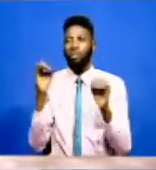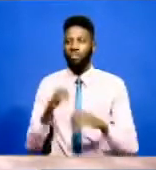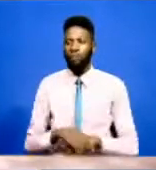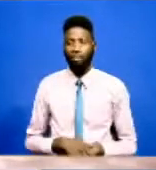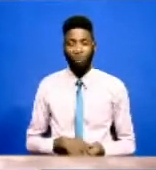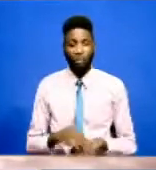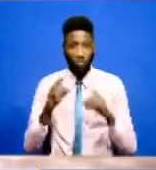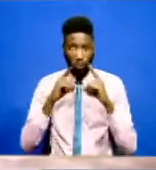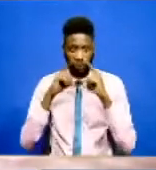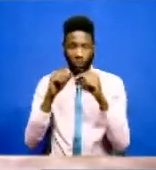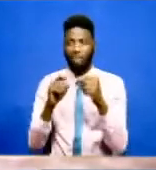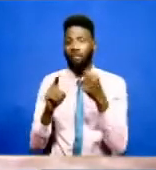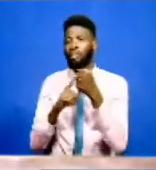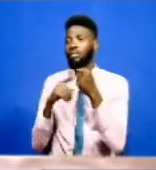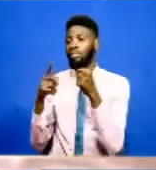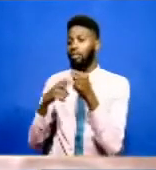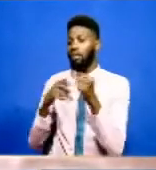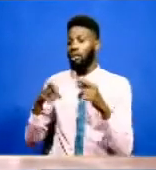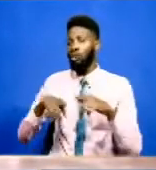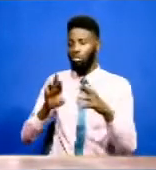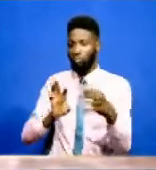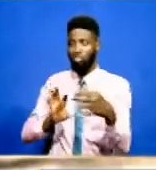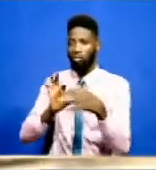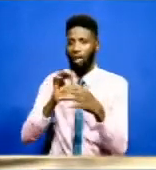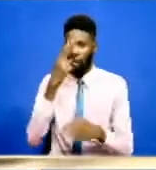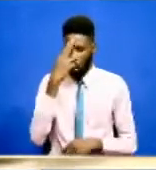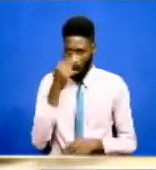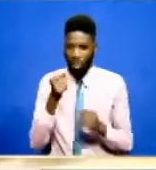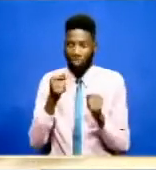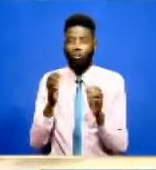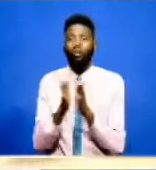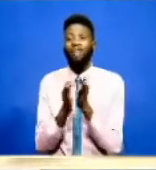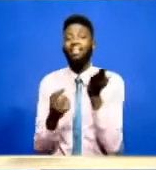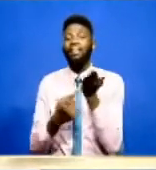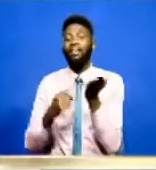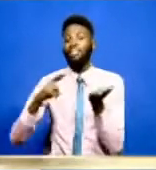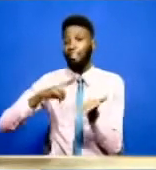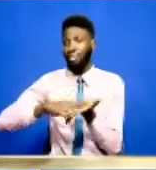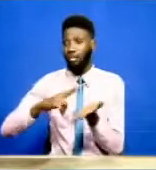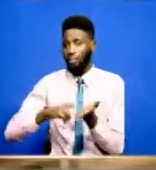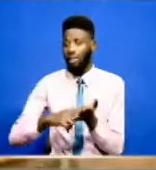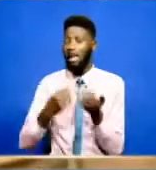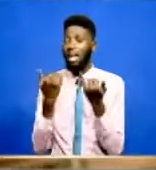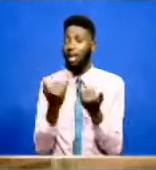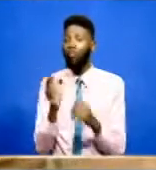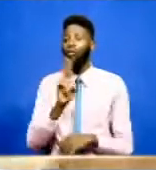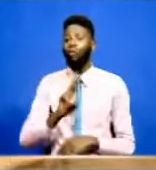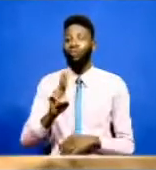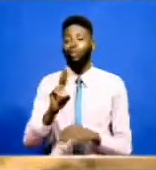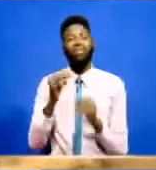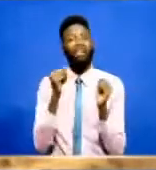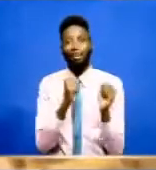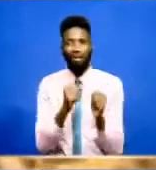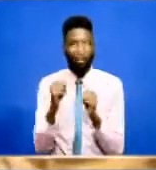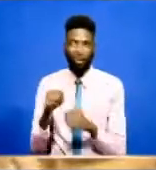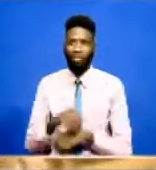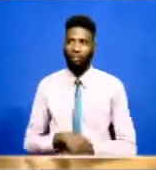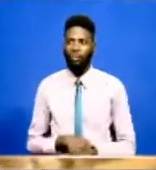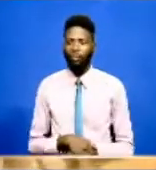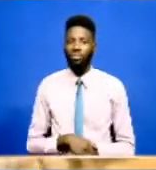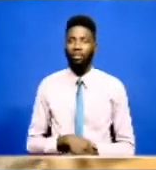a 67-kilometer road connecting Kajiado and Taita-Taveta counties is impassable. Hii ni njia ya